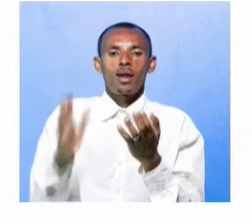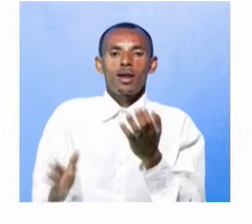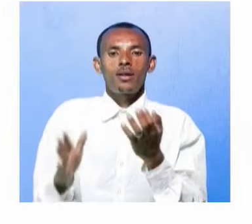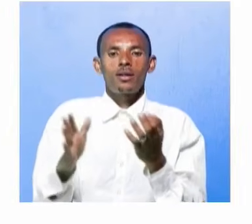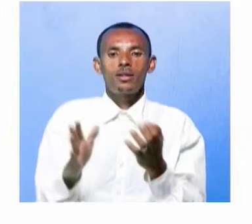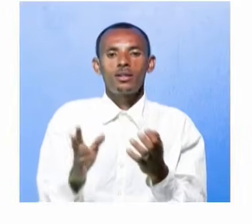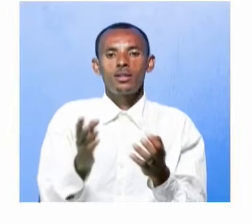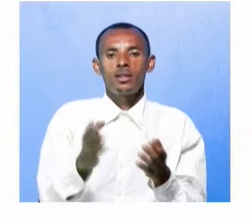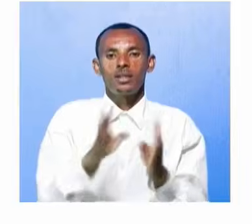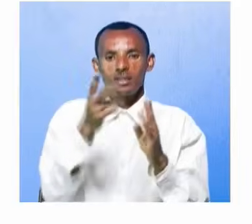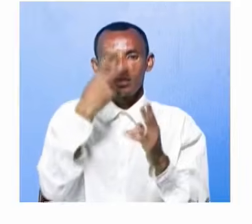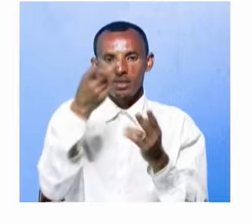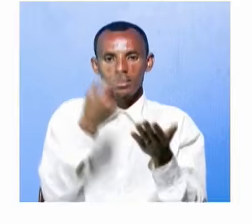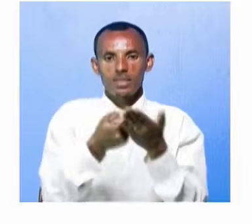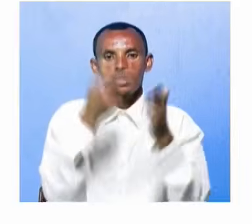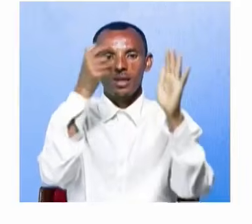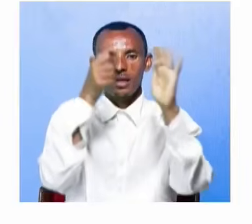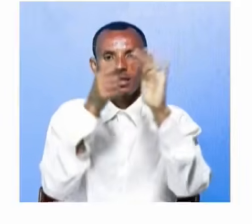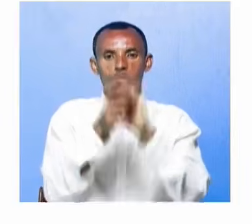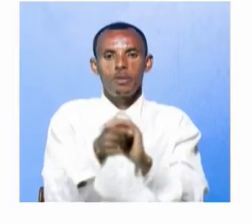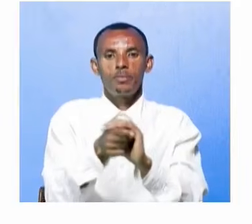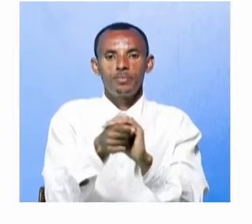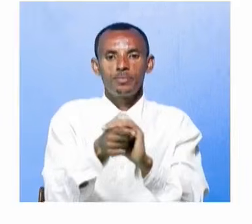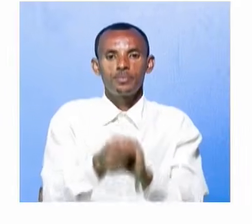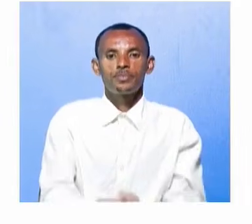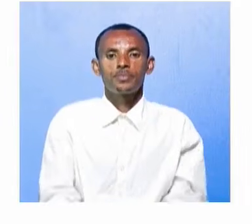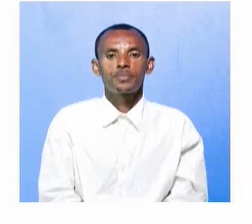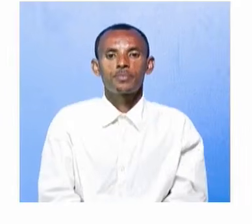let's see this example.